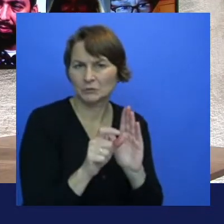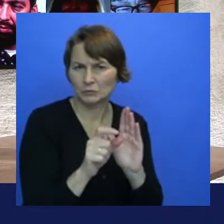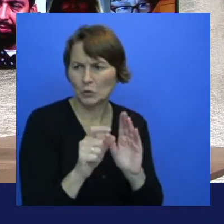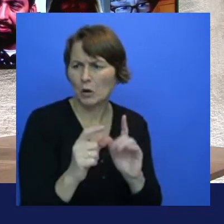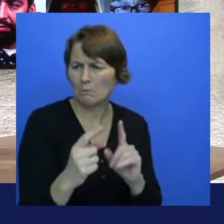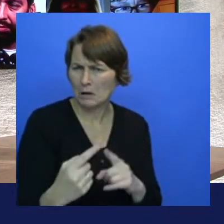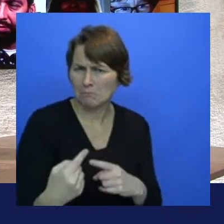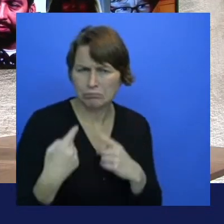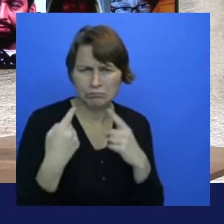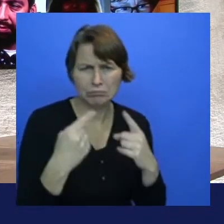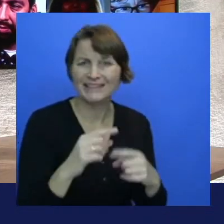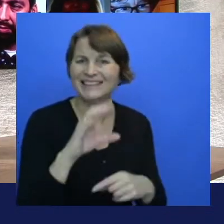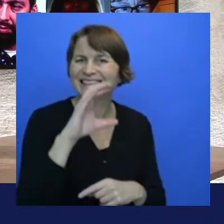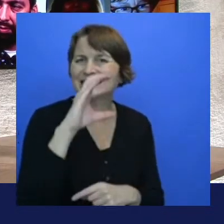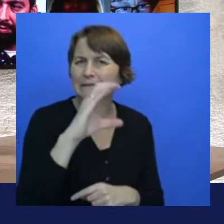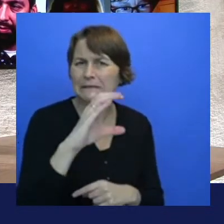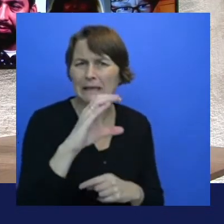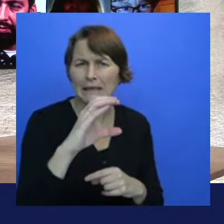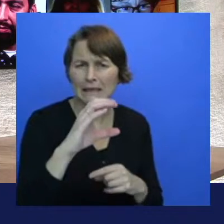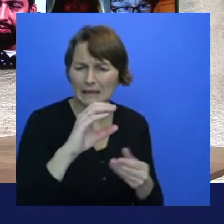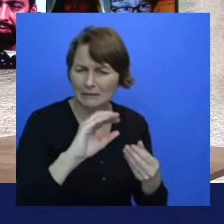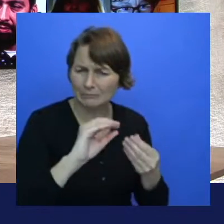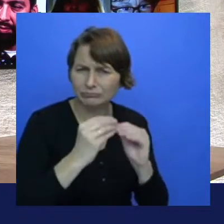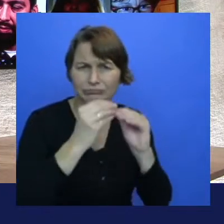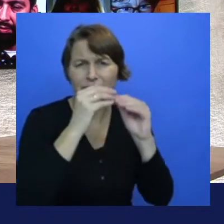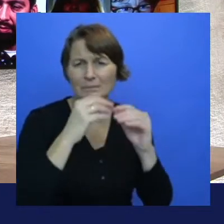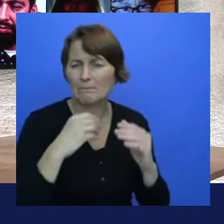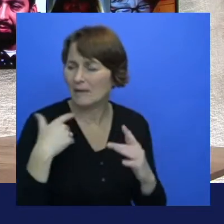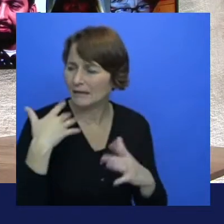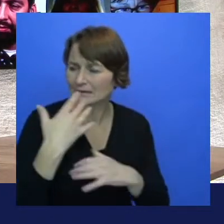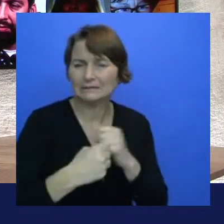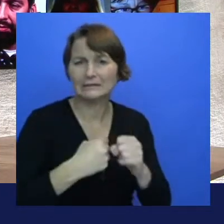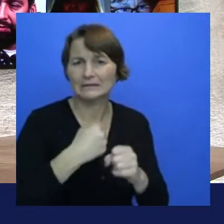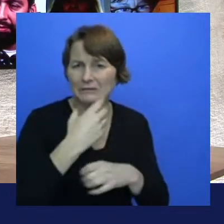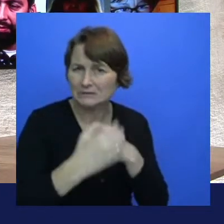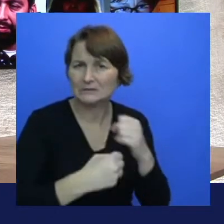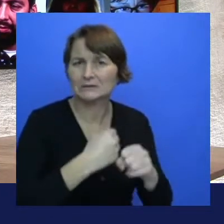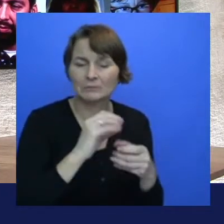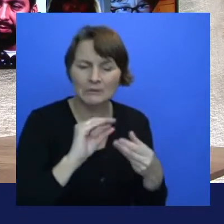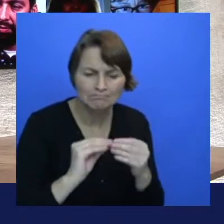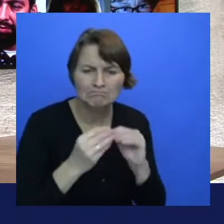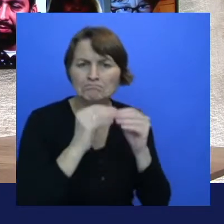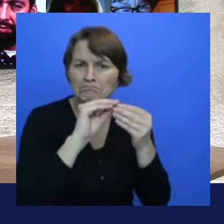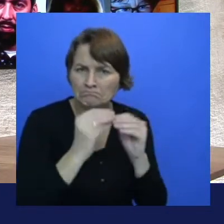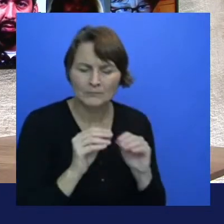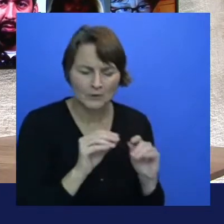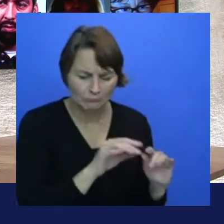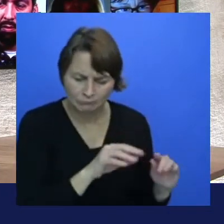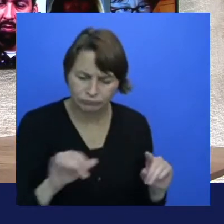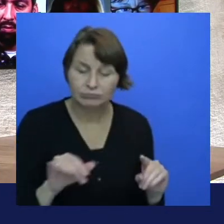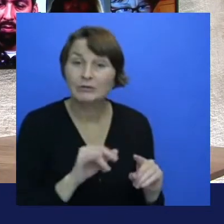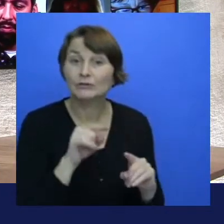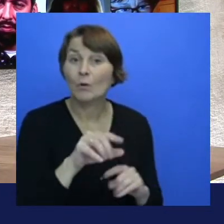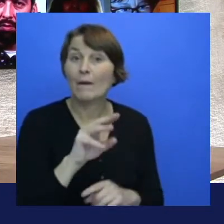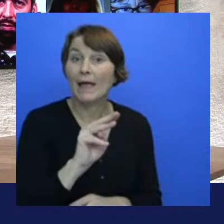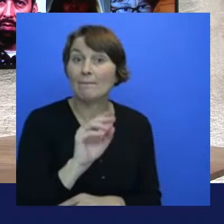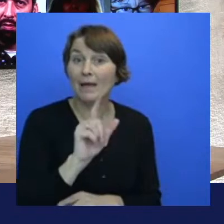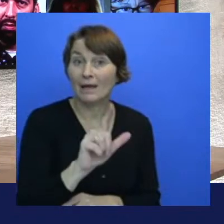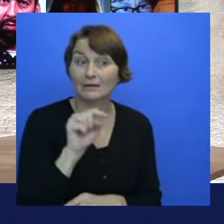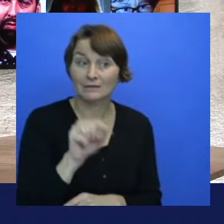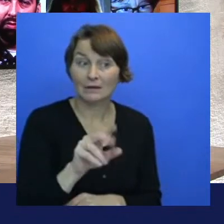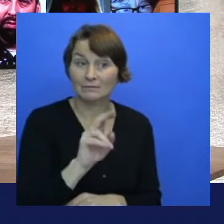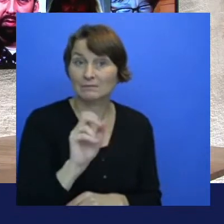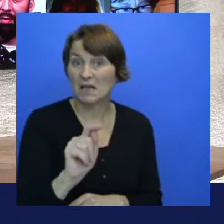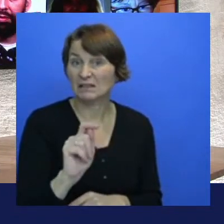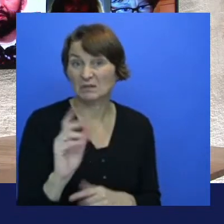years, and it was really easy for me to start with ML.net. There are